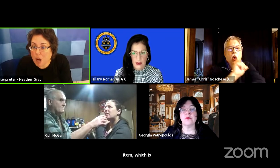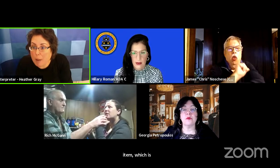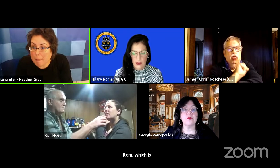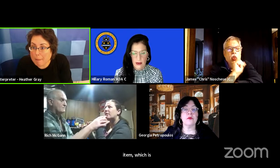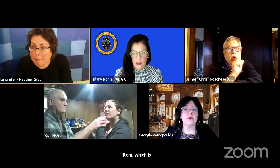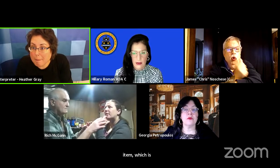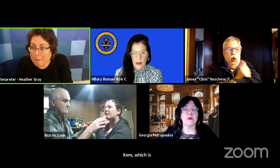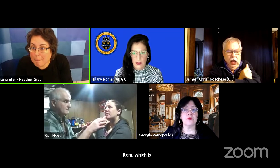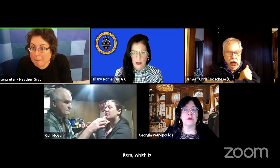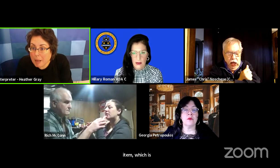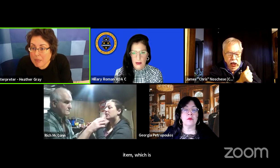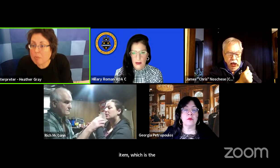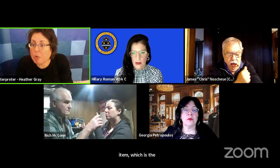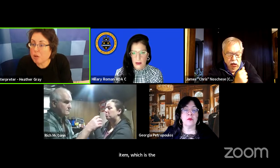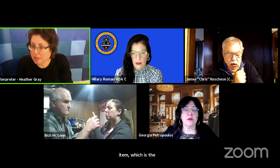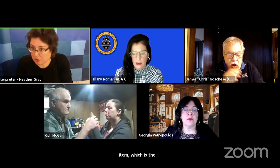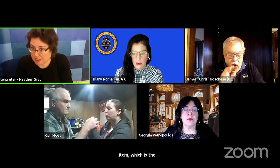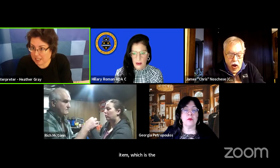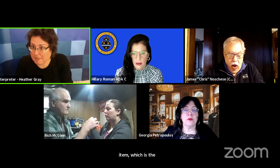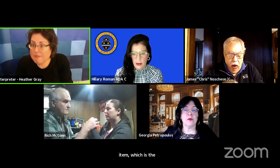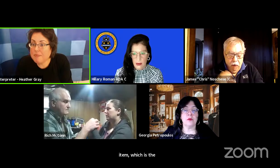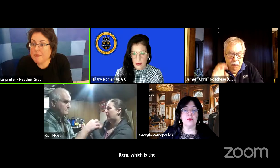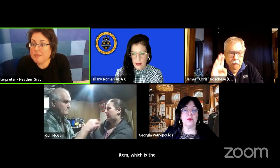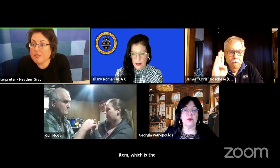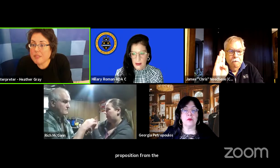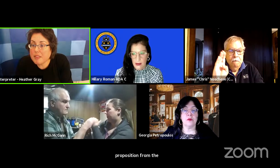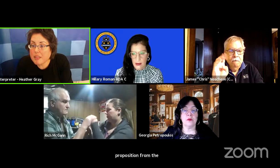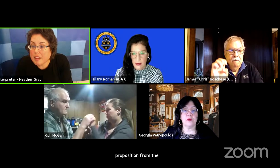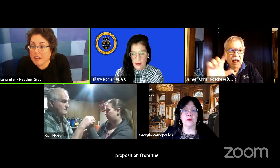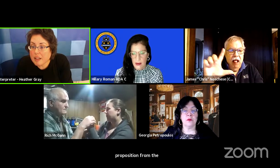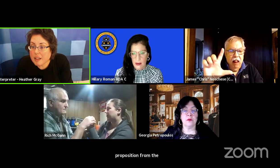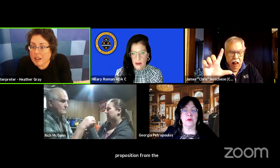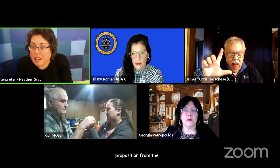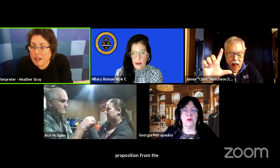proposition from the Port Authority